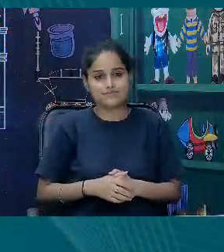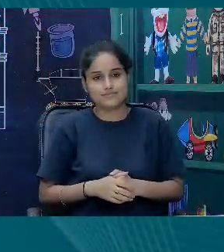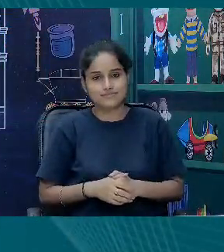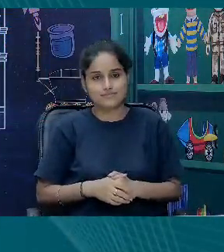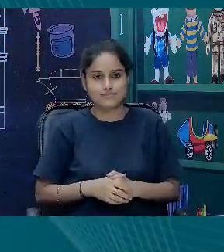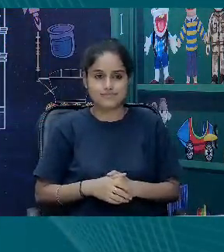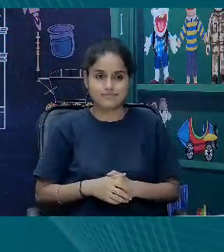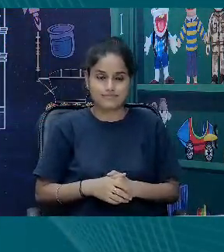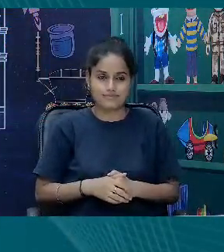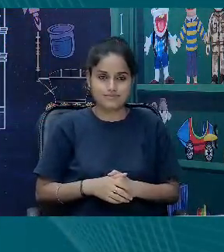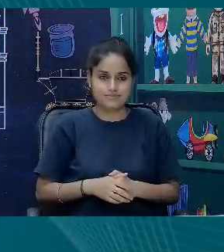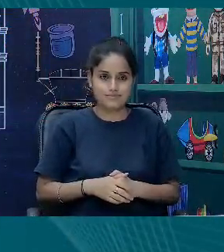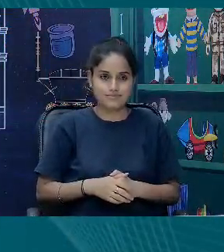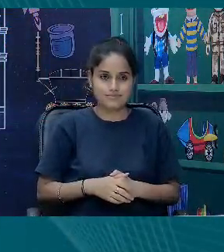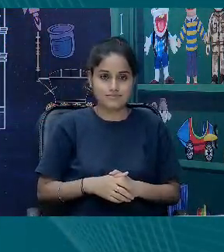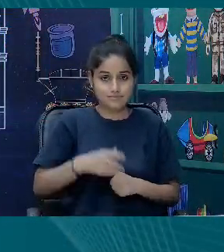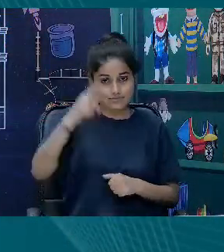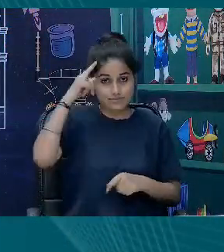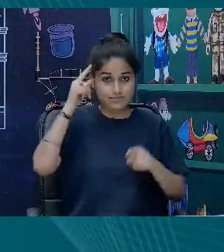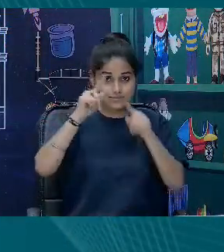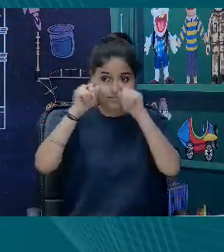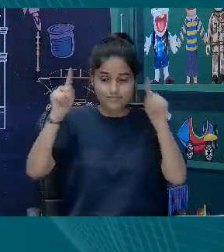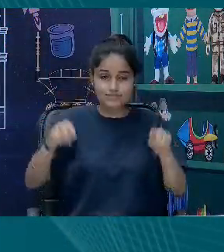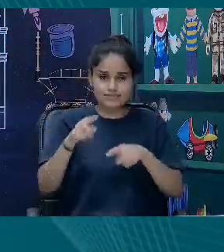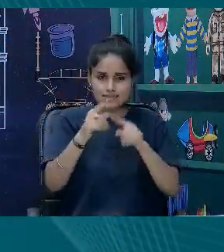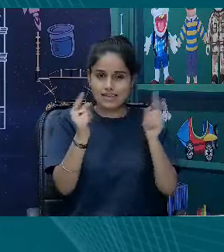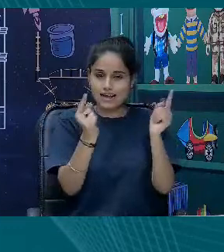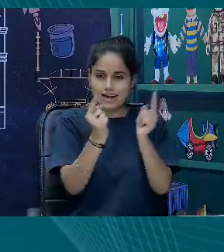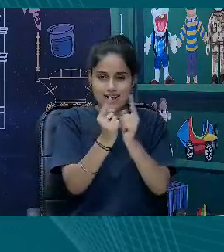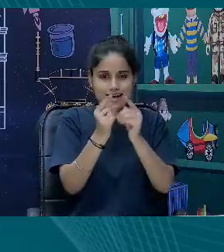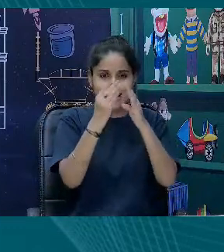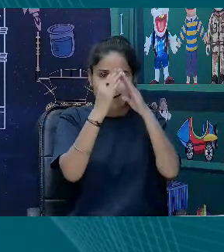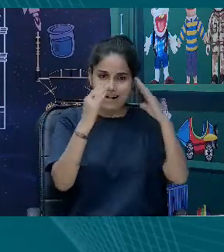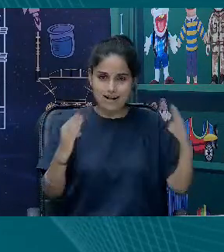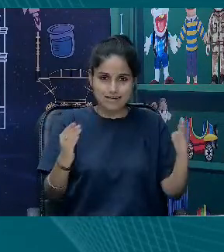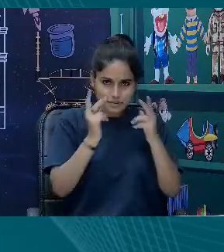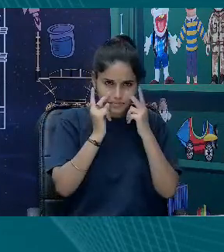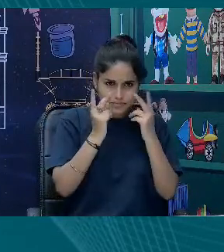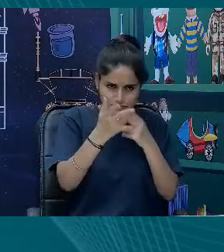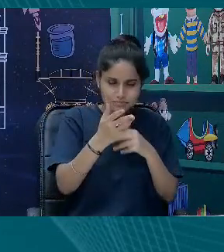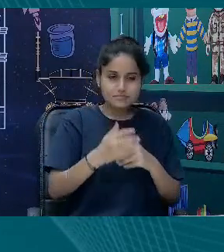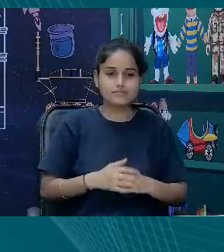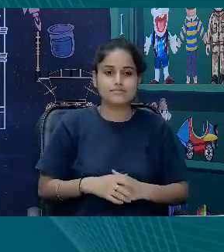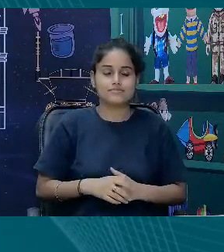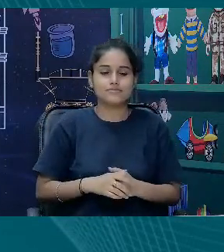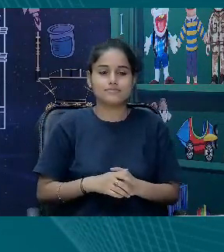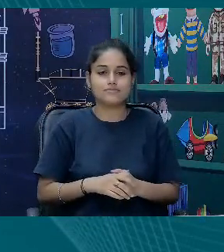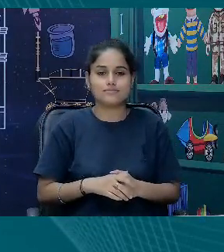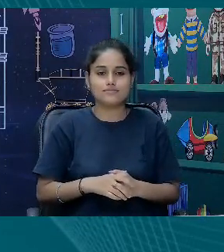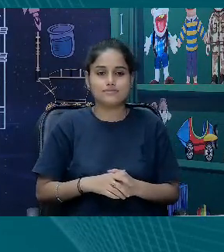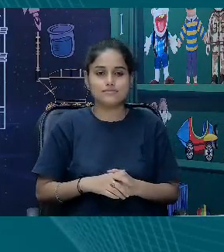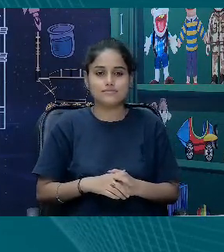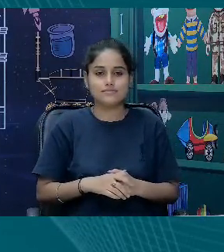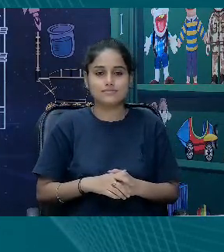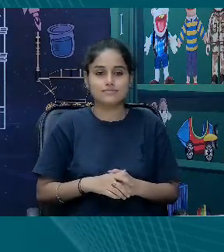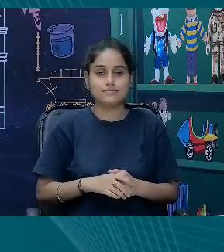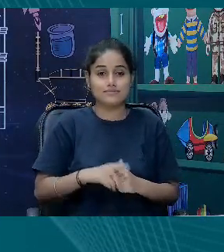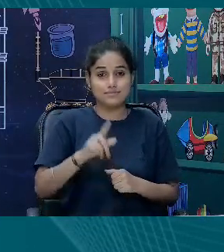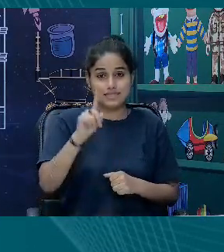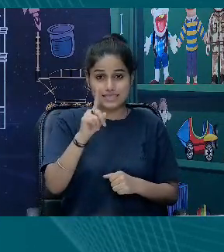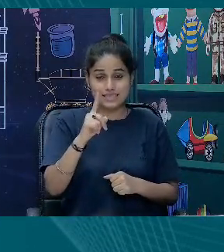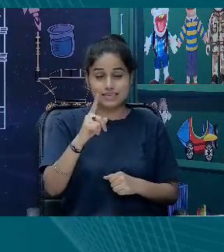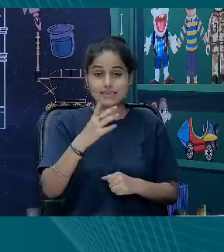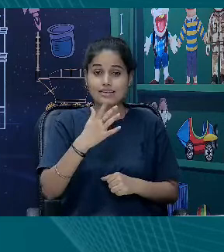can draw one little house. This is my little house. One little house with one